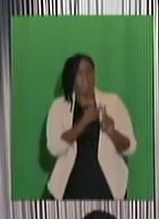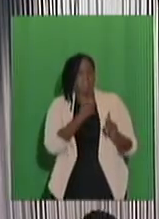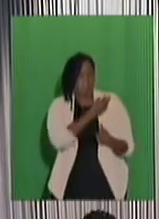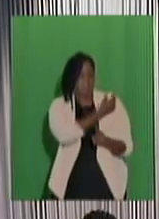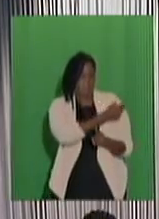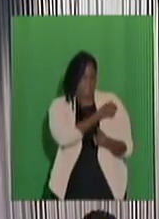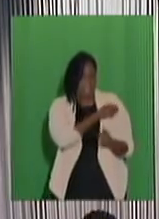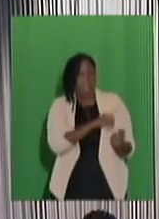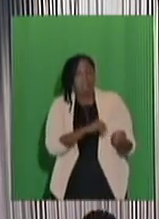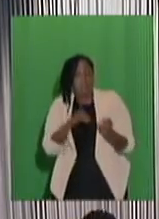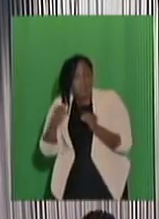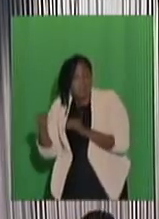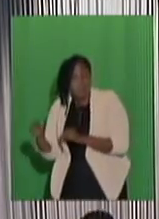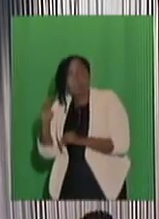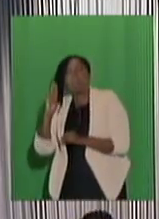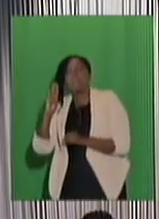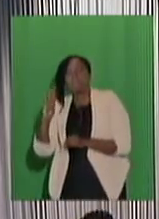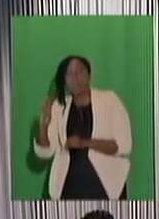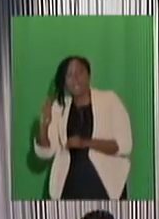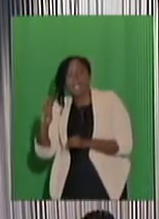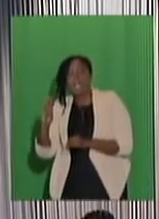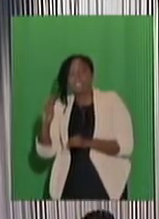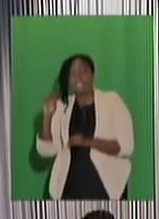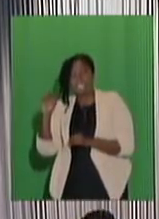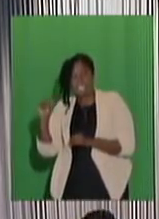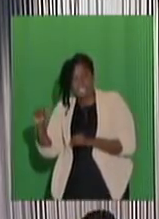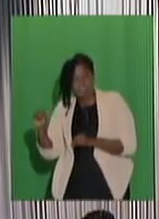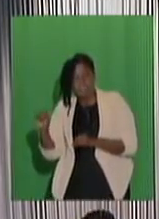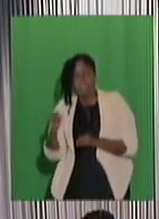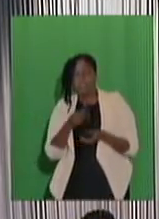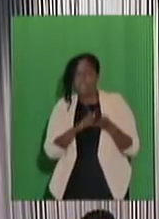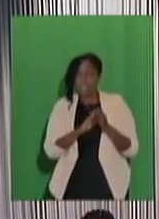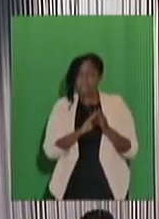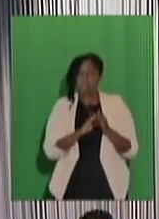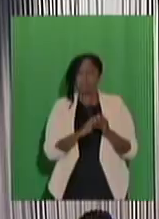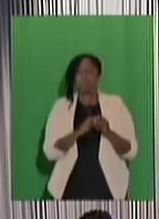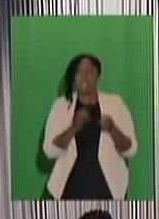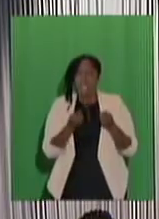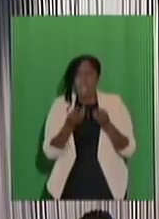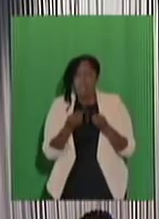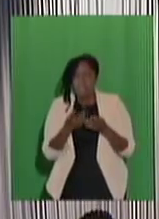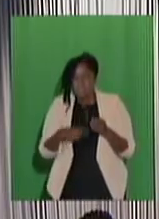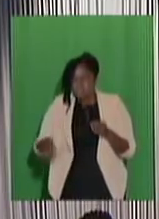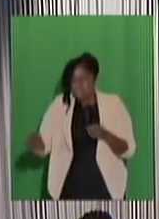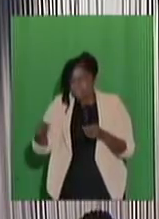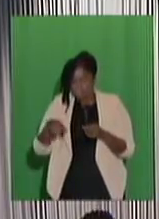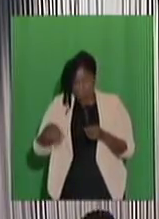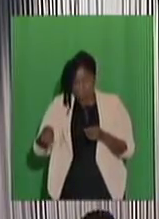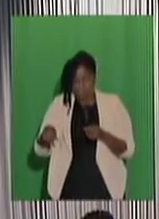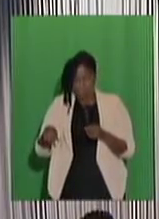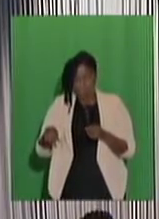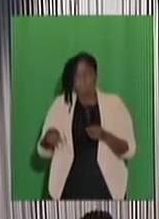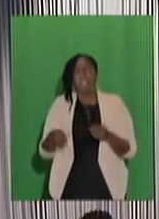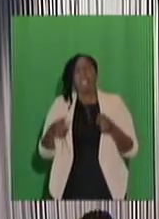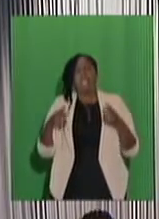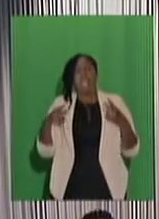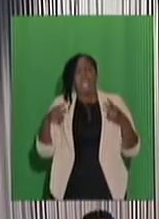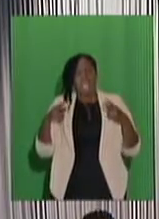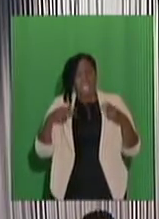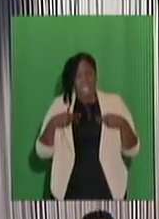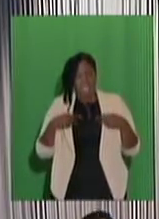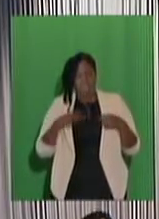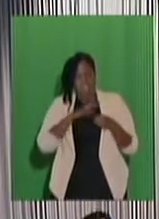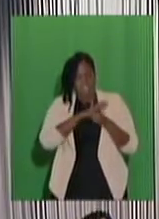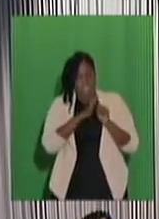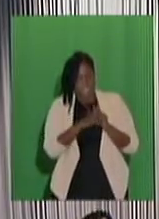are asymptomatic, or and if they're not asymptomatic and they're actually in the midst of their recovery? Like, at what stage now are these